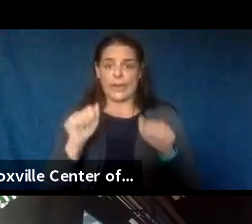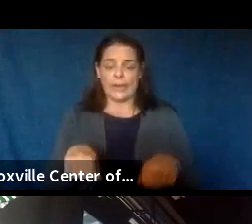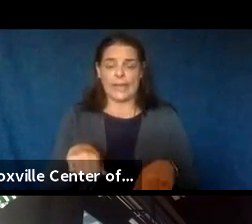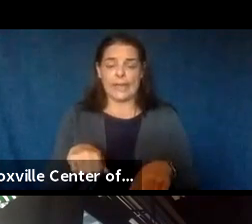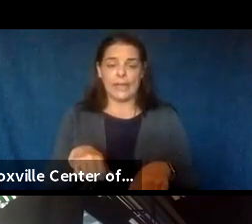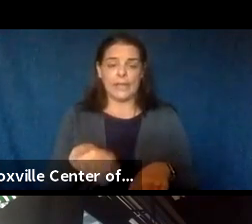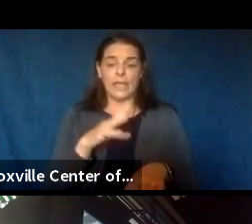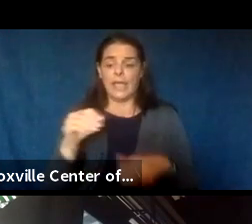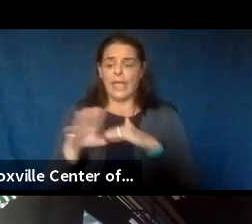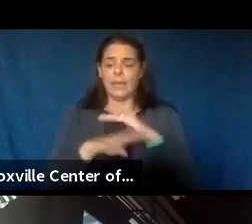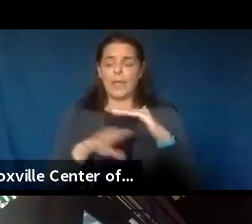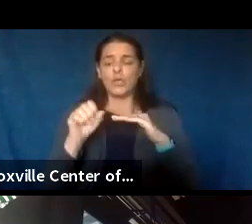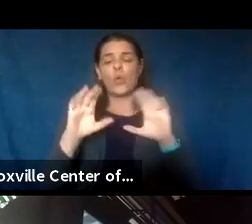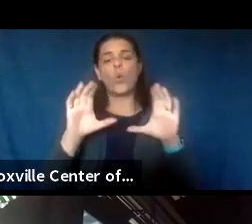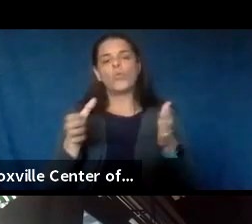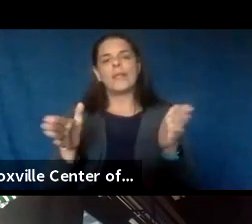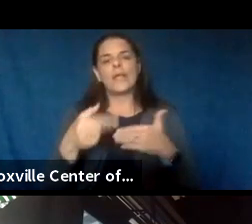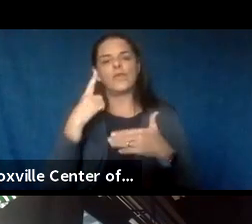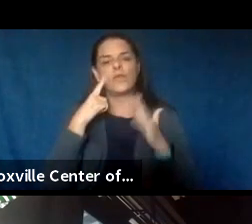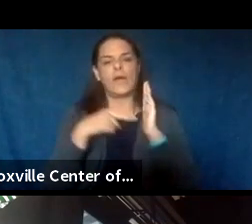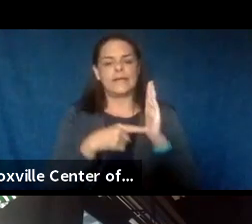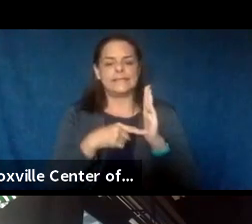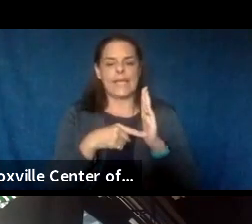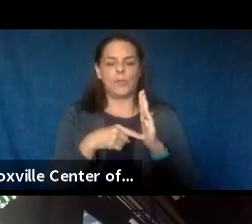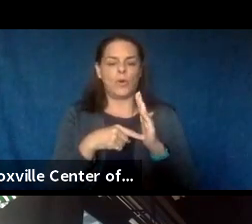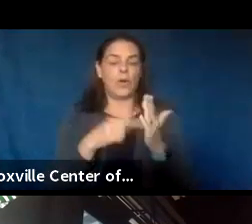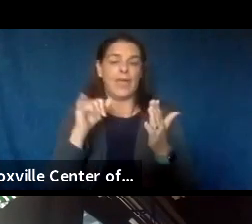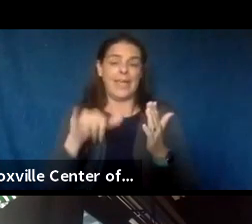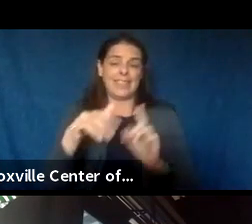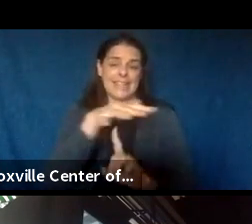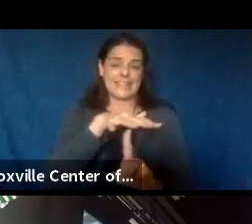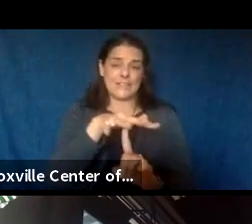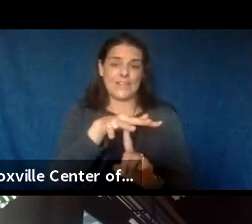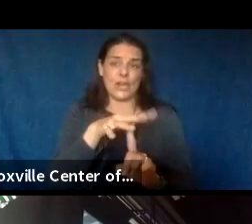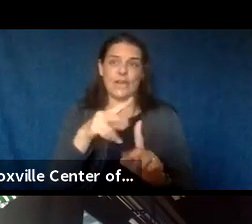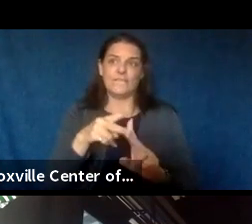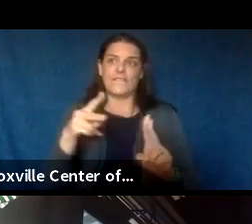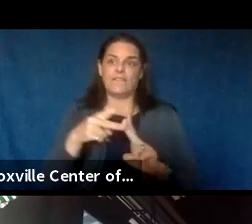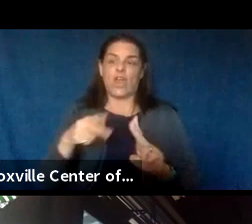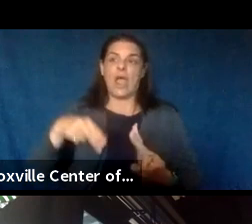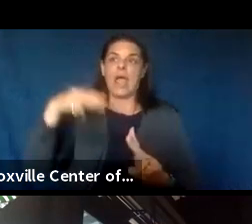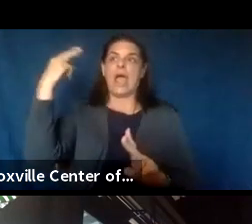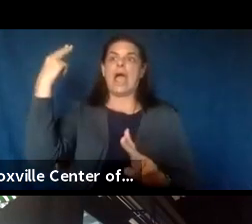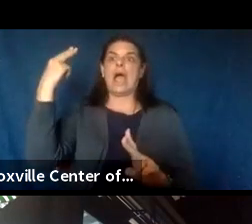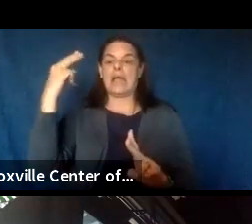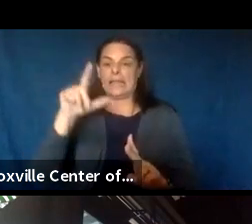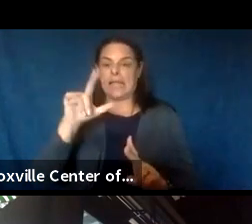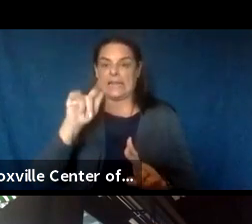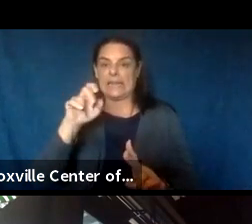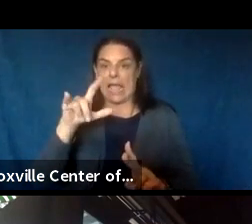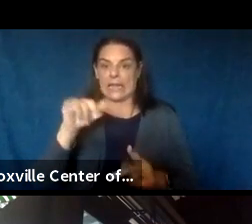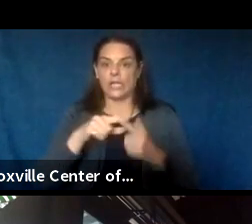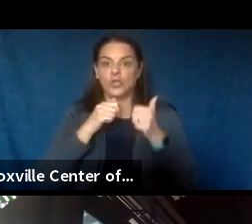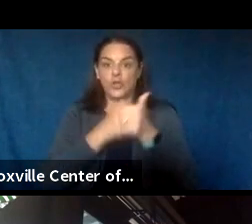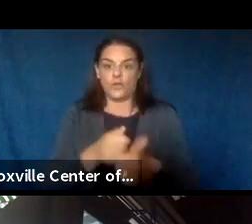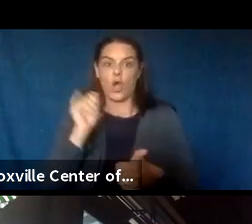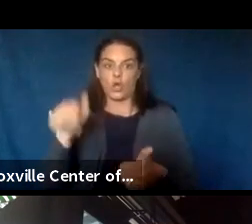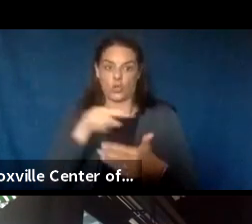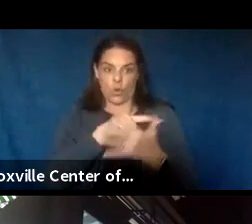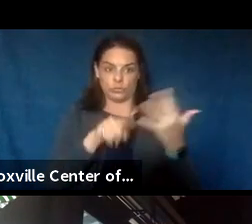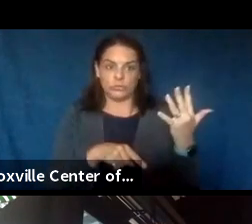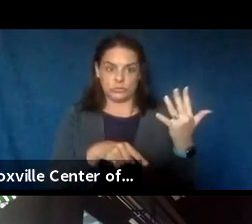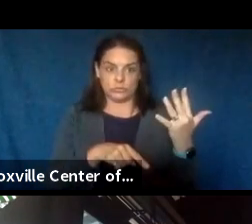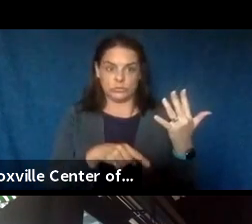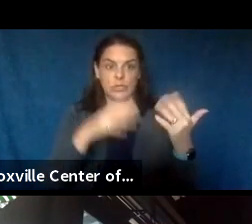essentially, so the classroom, for example, I mean, that's an environment highly likely for the 5 core actions to be followed. Yeah. And based